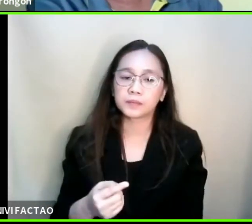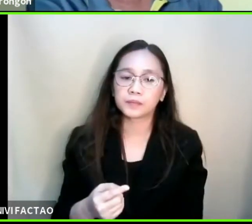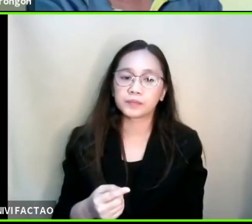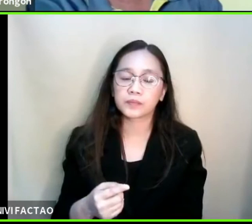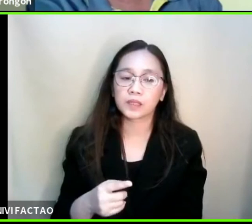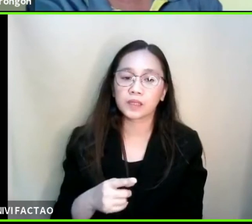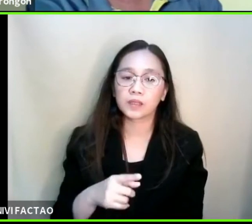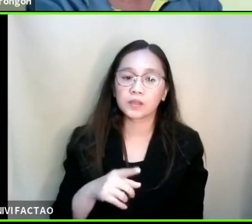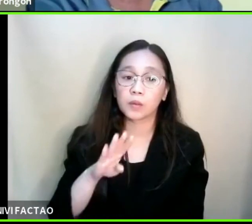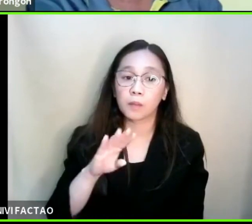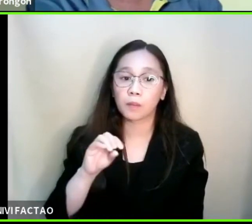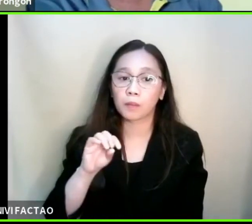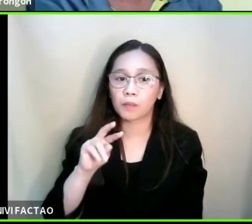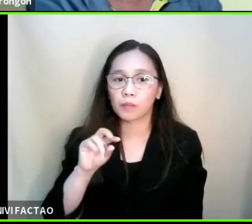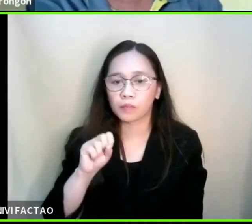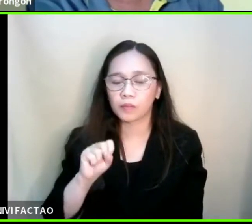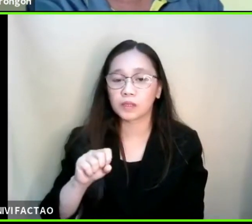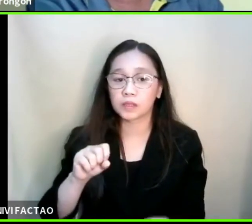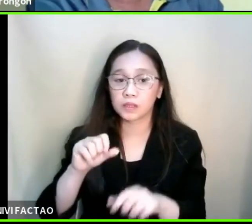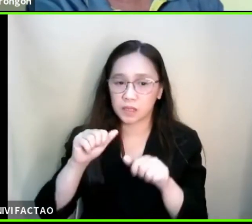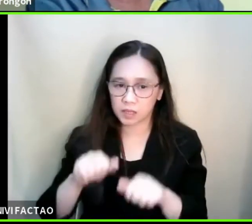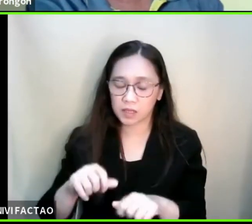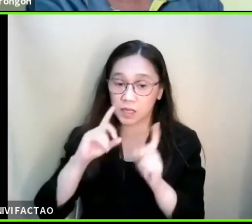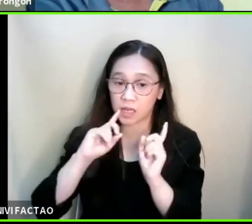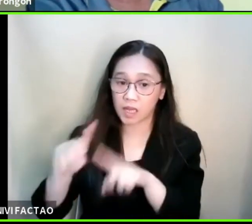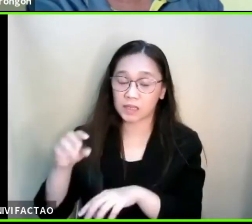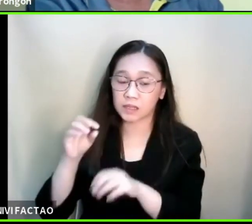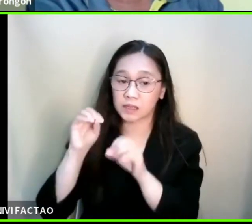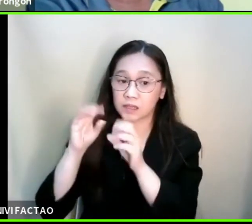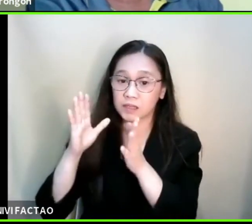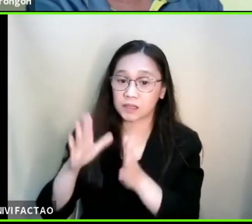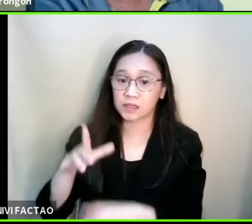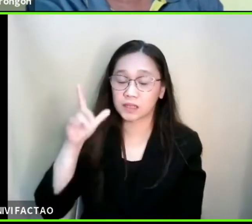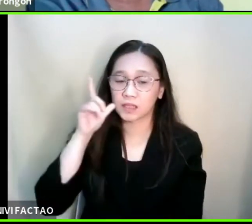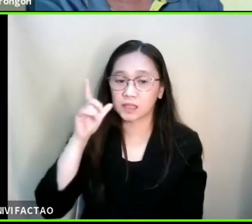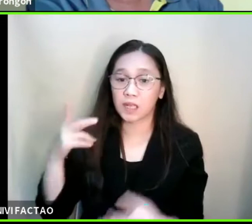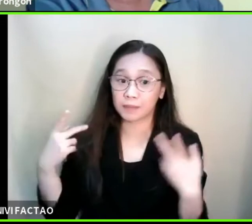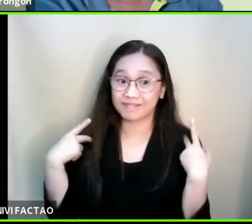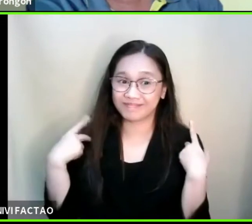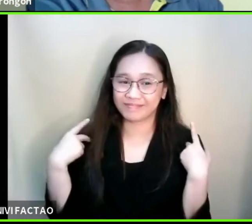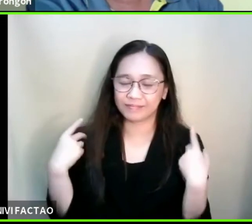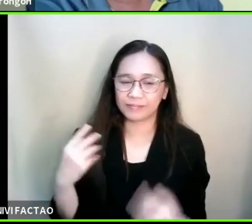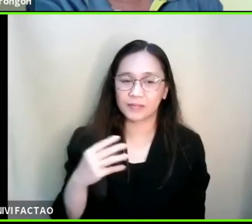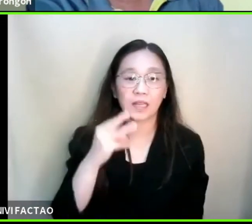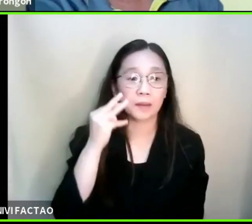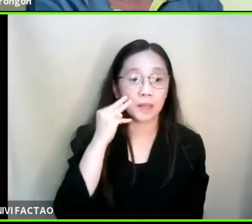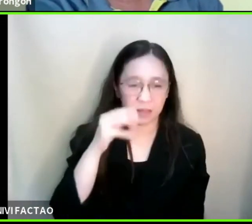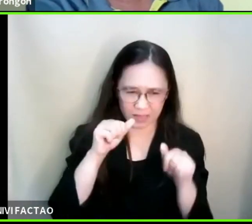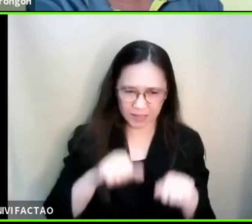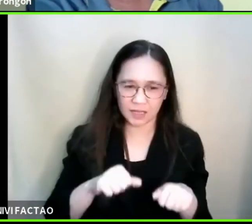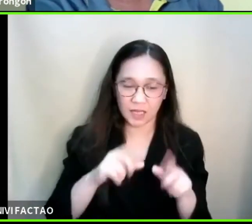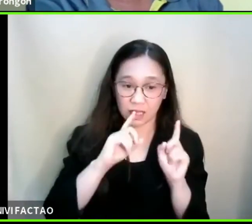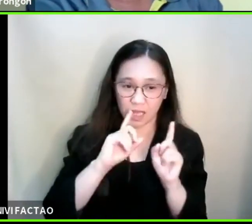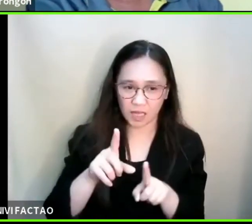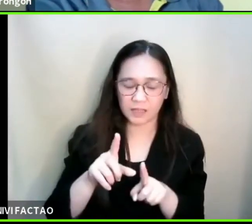to, no. Pwede naman to sagutin ni Teacher Landa. Nandito si Teacher Mai, baka gusto niya rin tong sagutin, no,